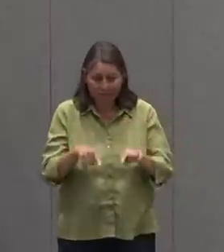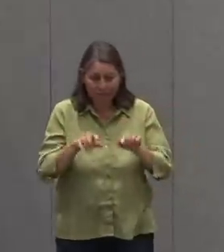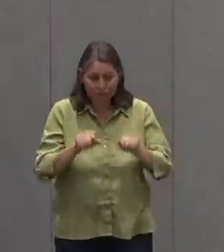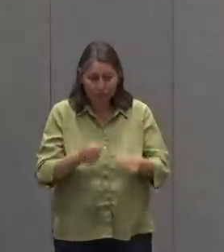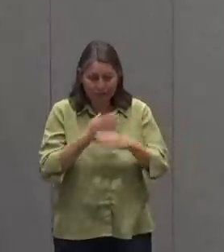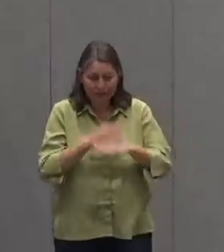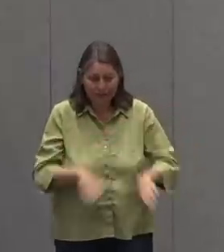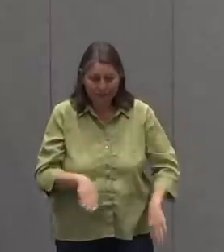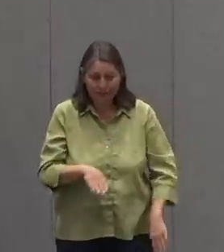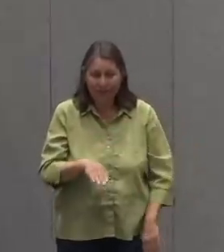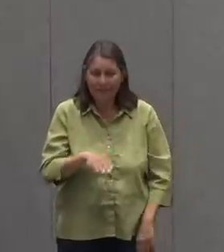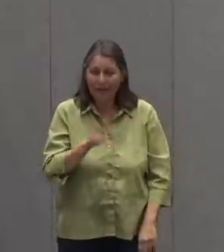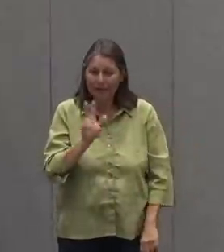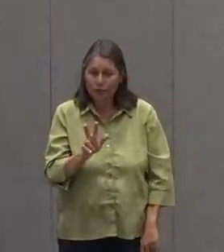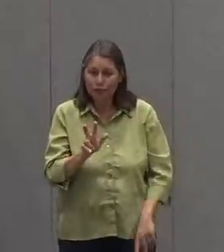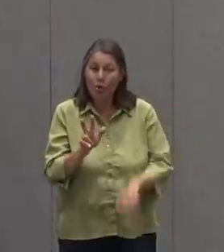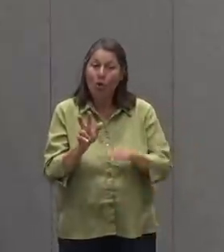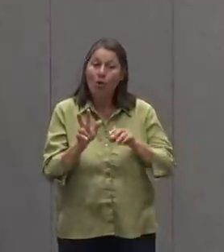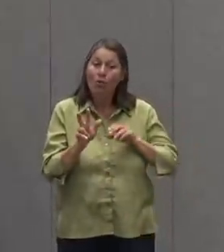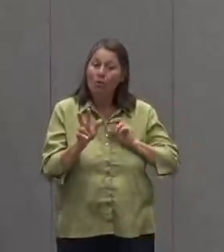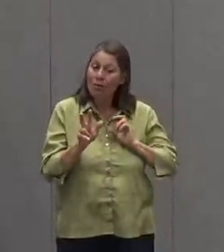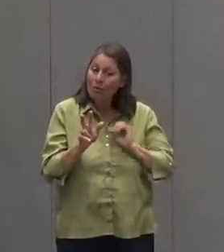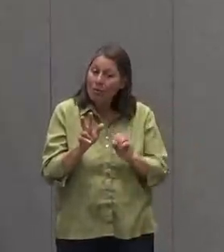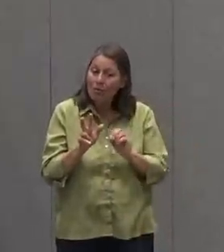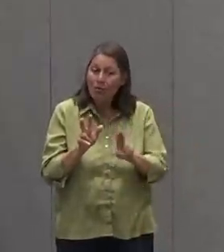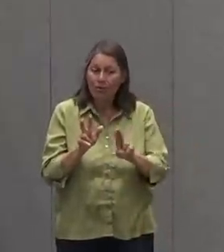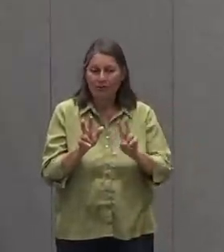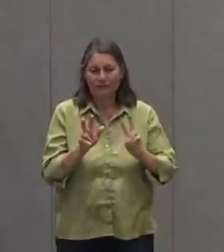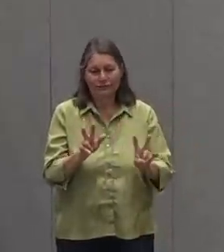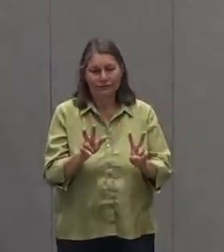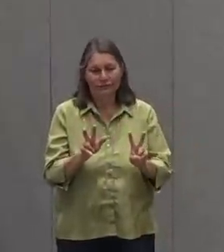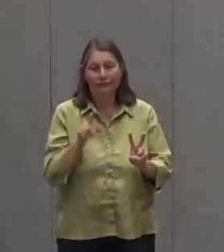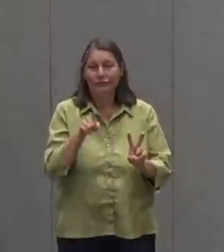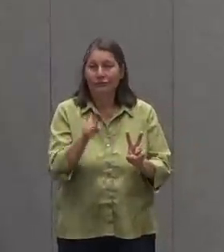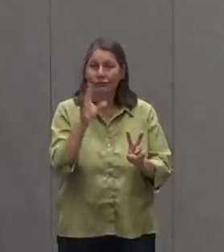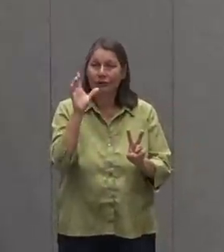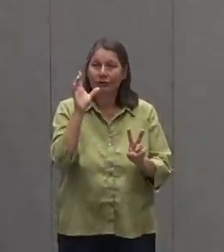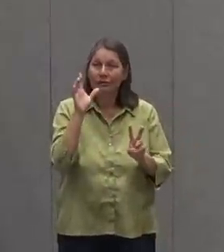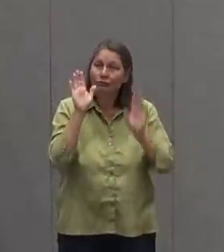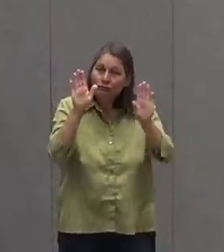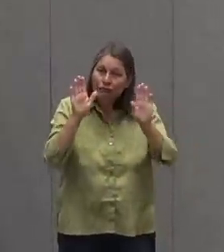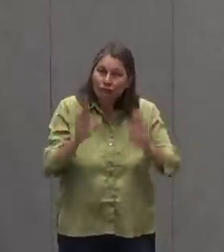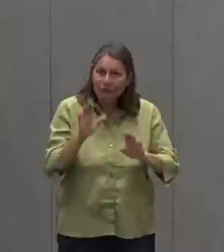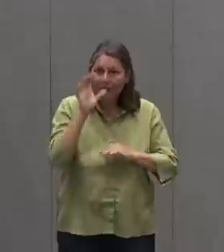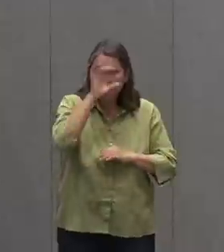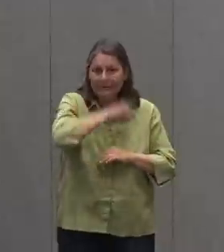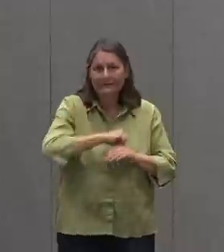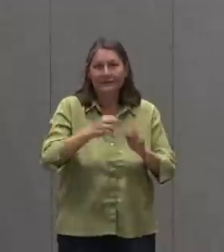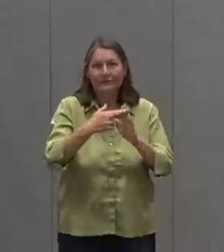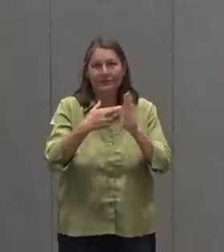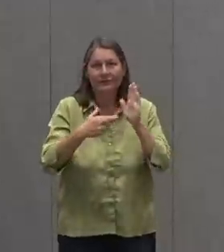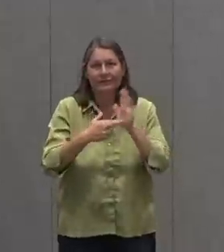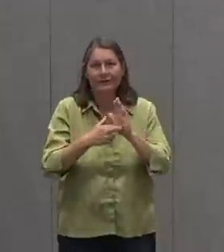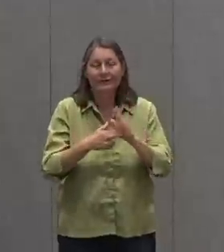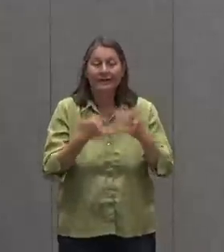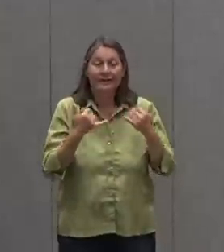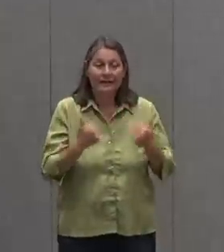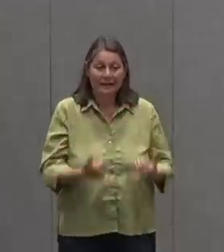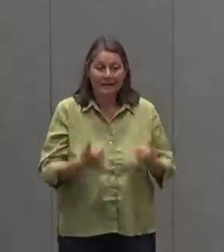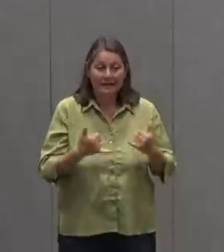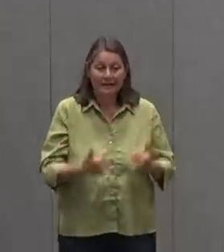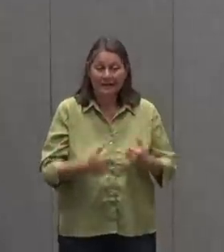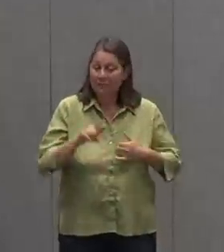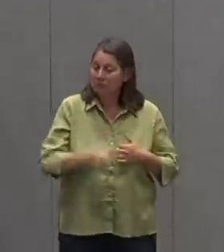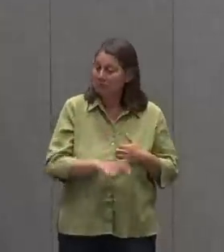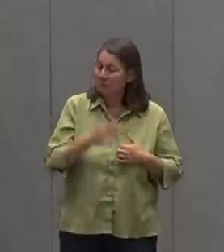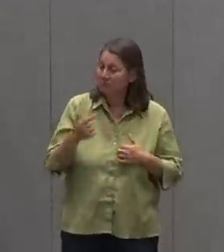was pretty impressive. You guys are doing great at guessing that rule. All right, I'm going to invite Miss Gaudette back up here, and